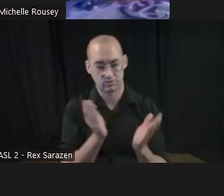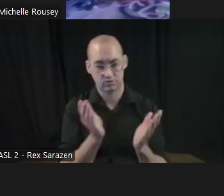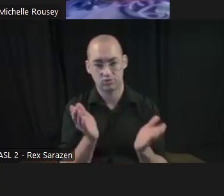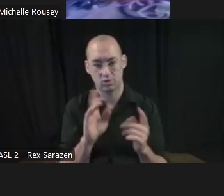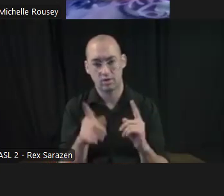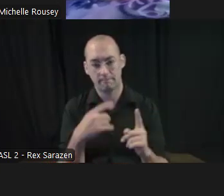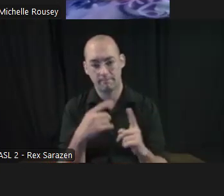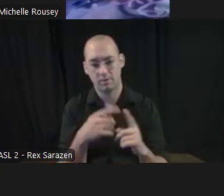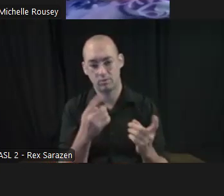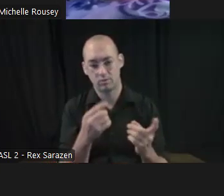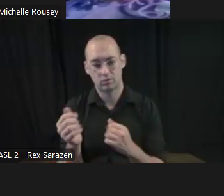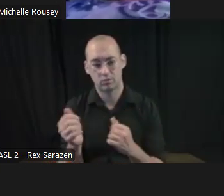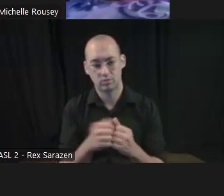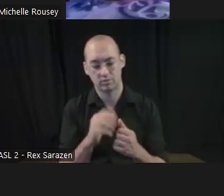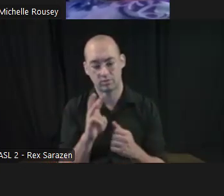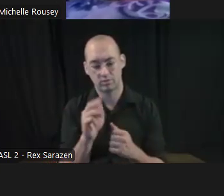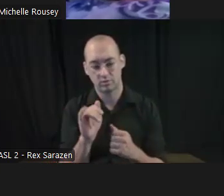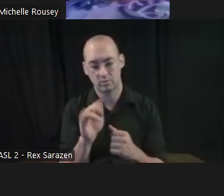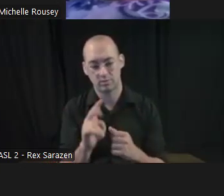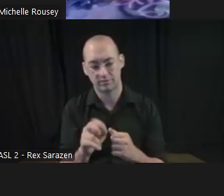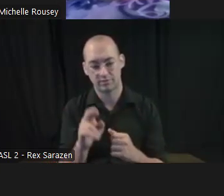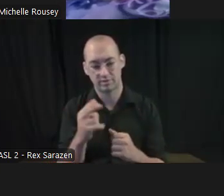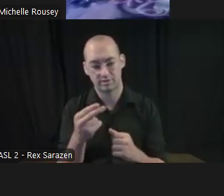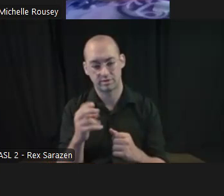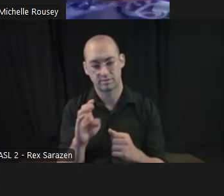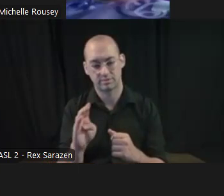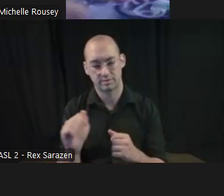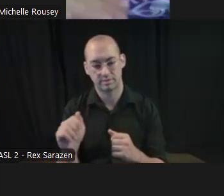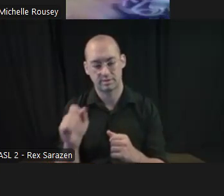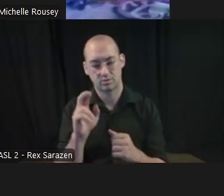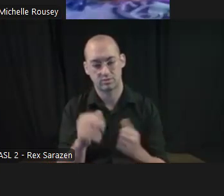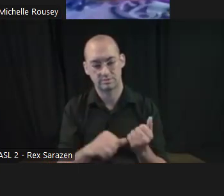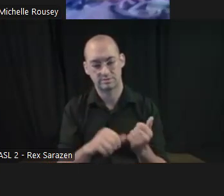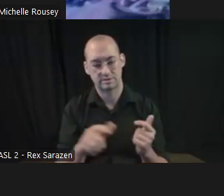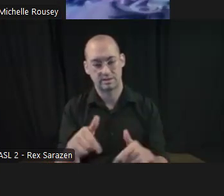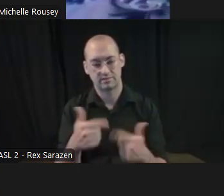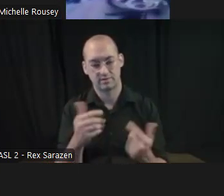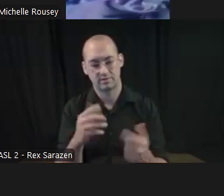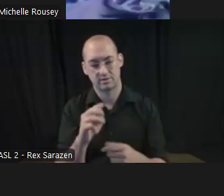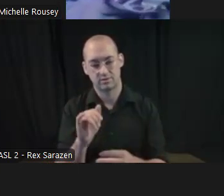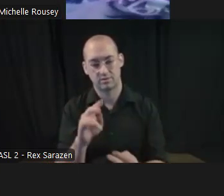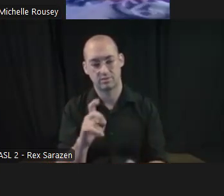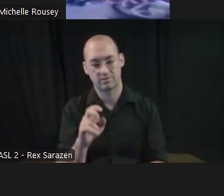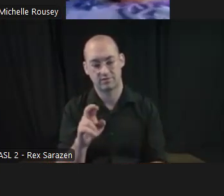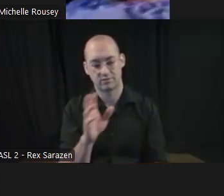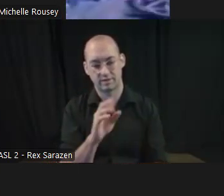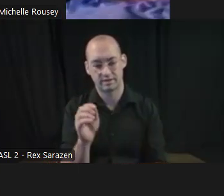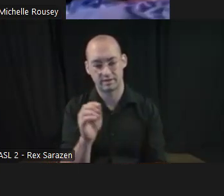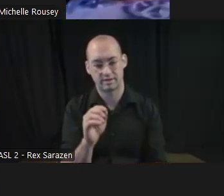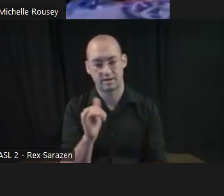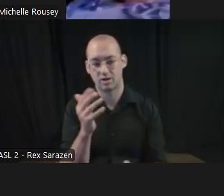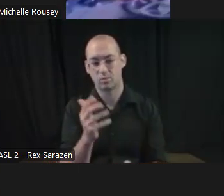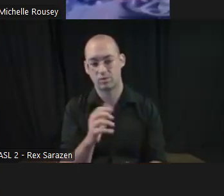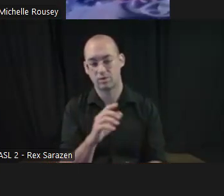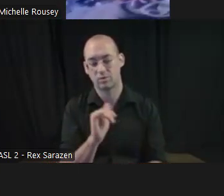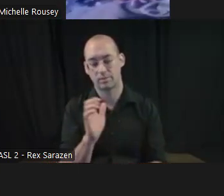it's AIDS waiver or whether it's HCBA or assisted living waiver. And I want to go back